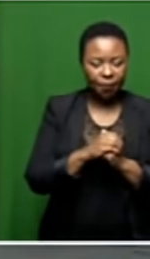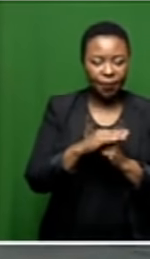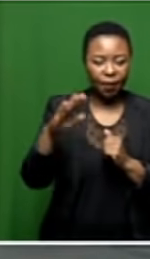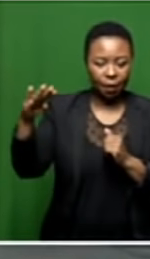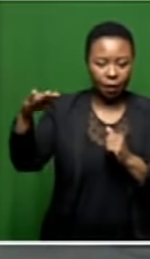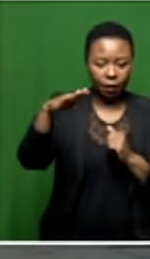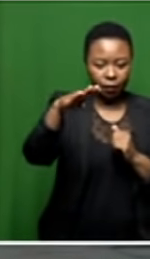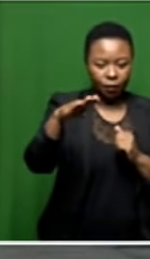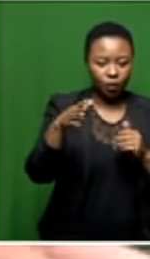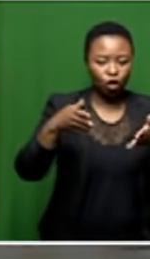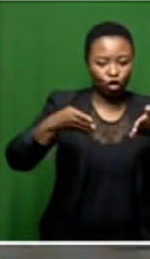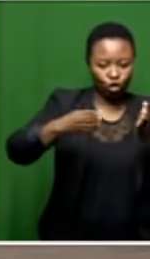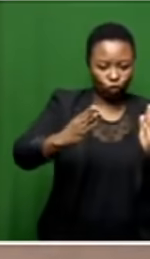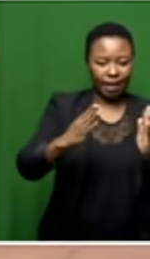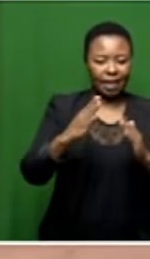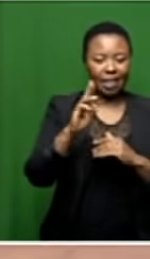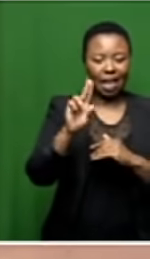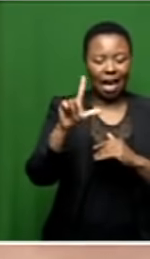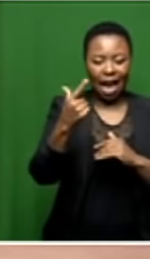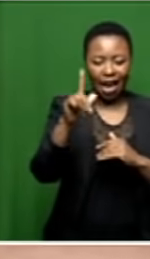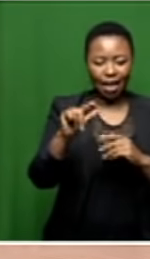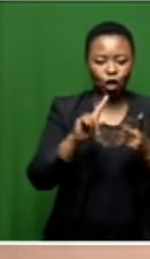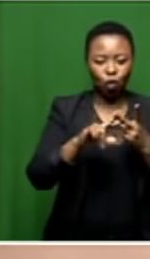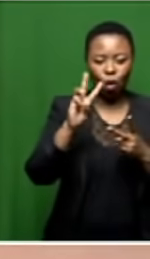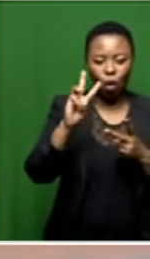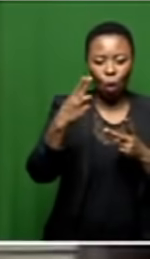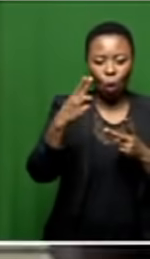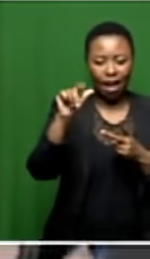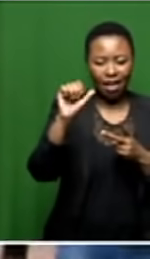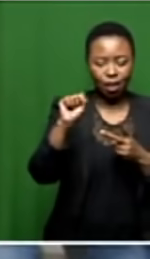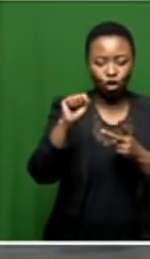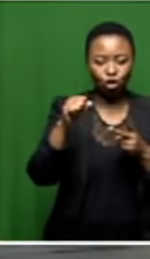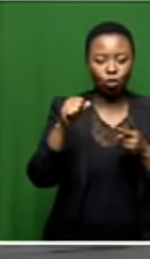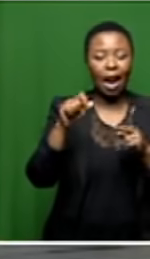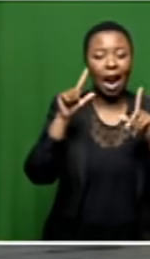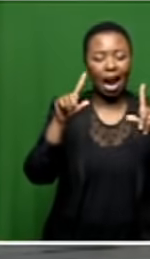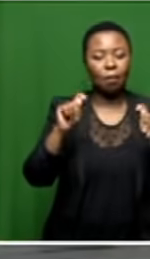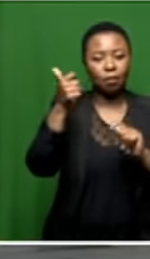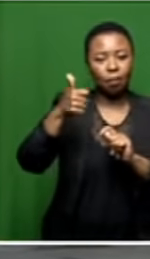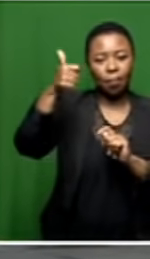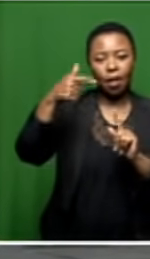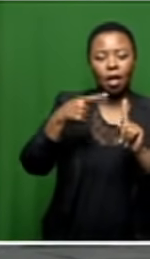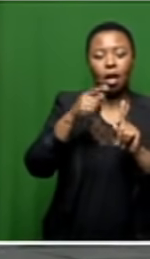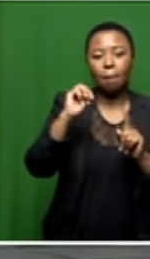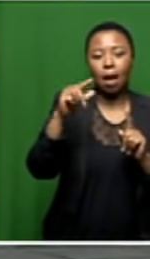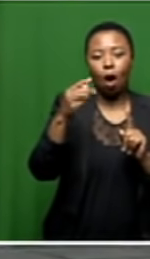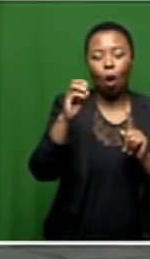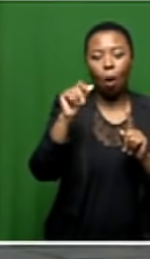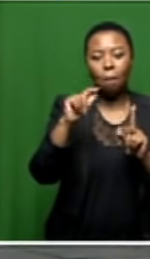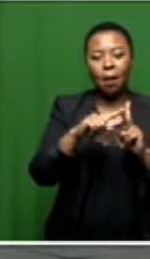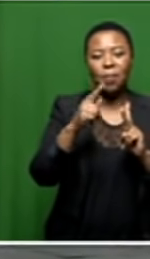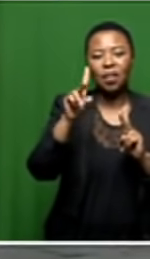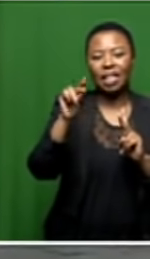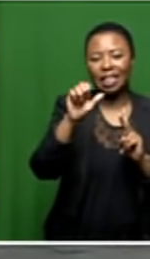through Adderley Street and then, of course, into Wale Street and where the Archbishop of Cape Town, Thabo Makgoba, as well as Dean of